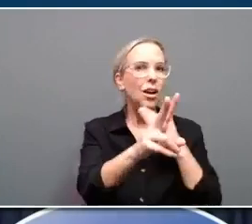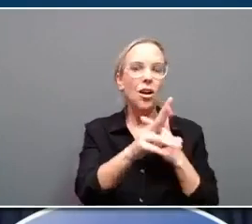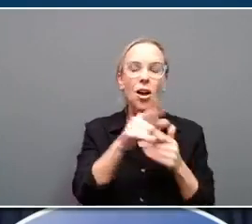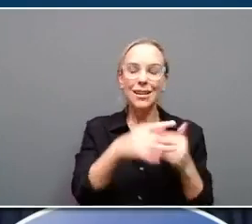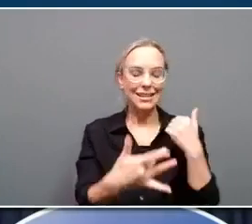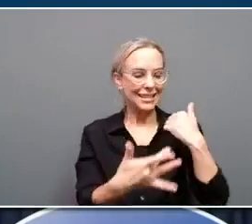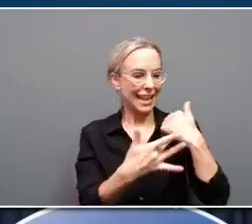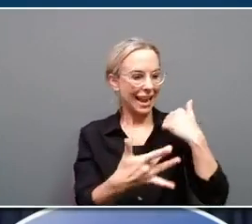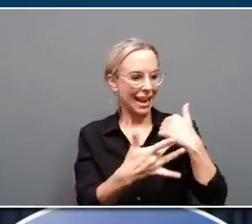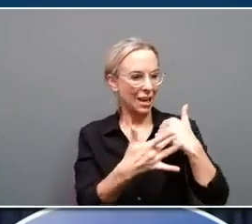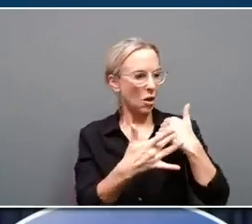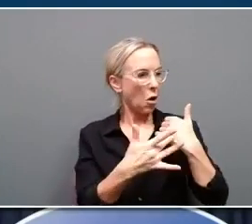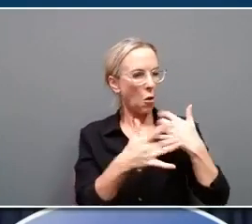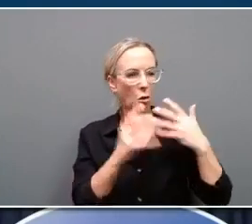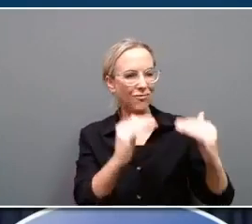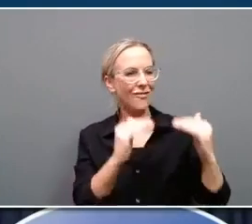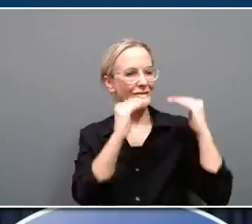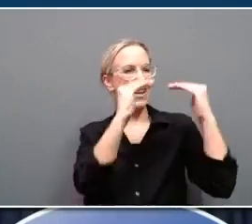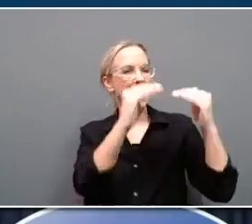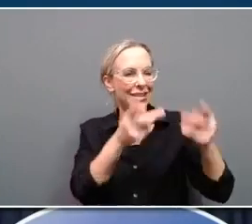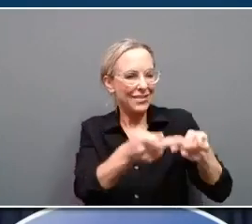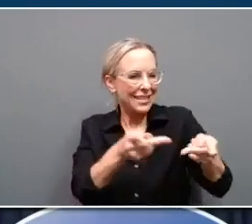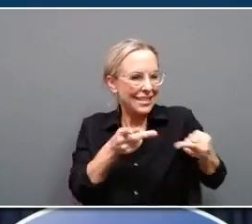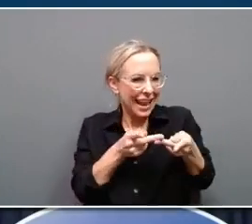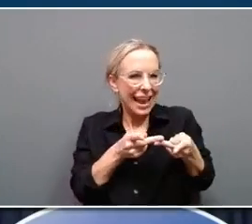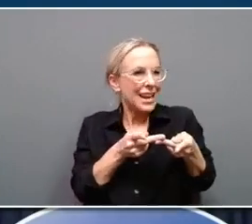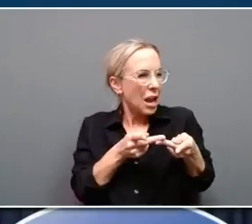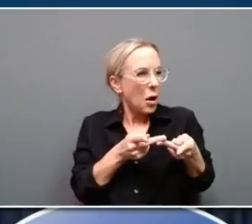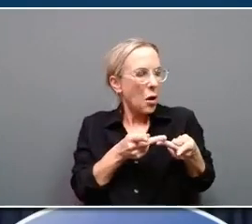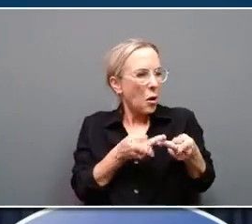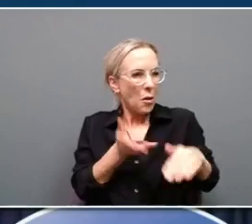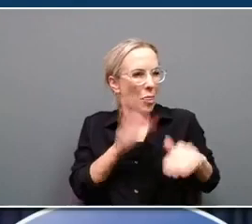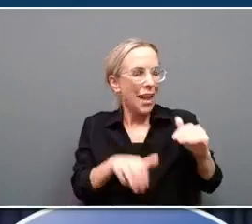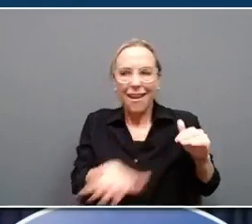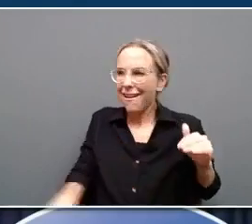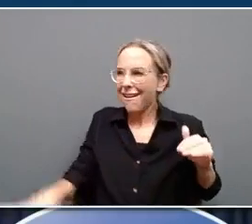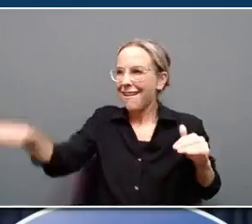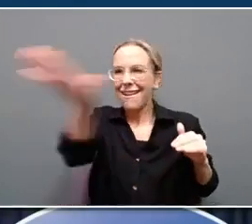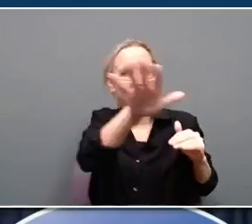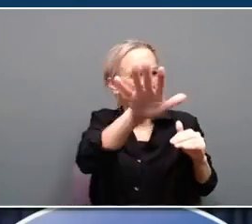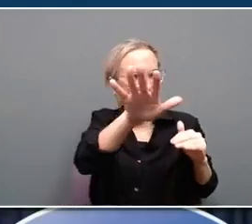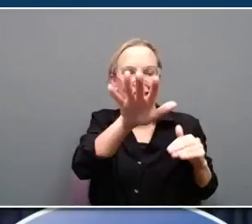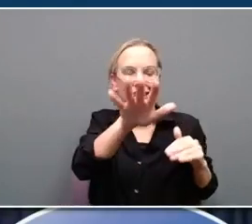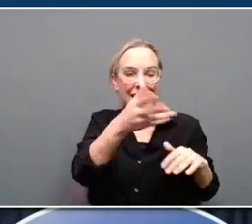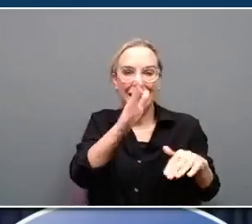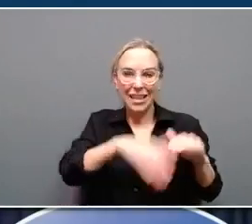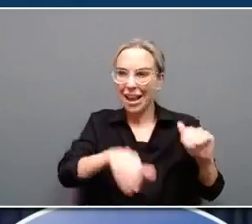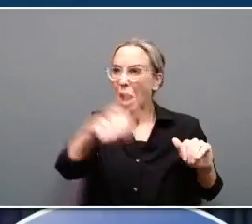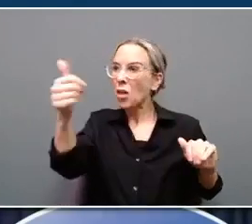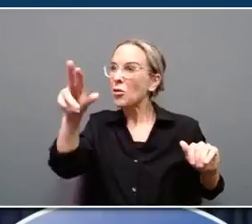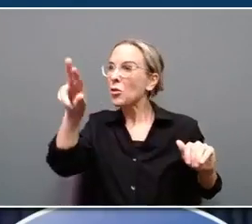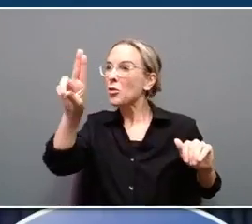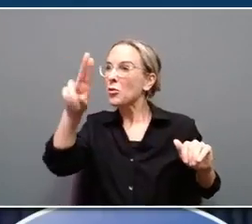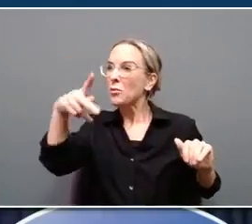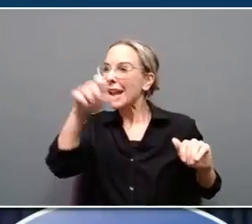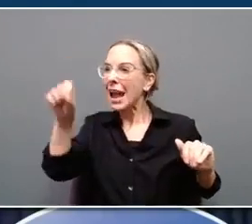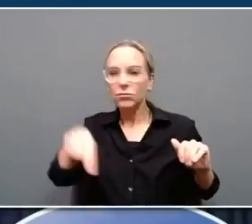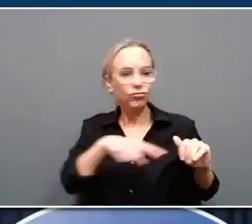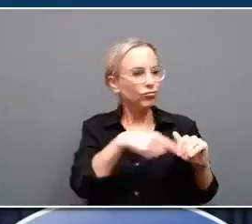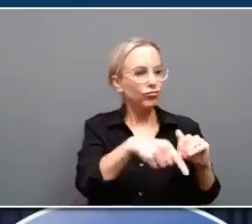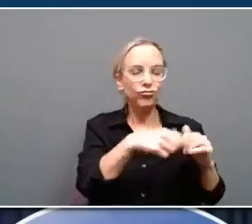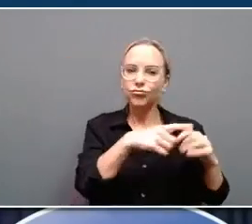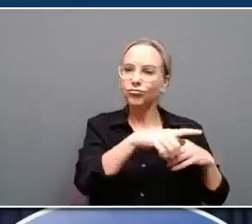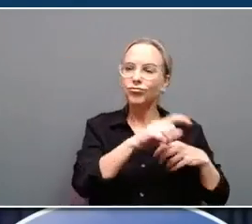technologically advanced facility of its kind in all of UPS. The project builds on several announcements